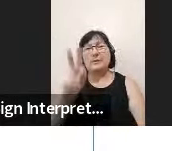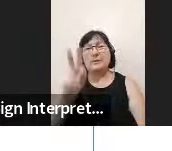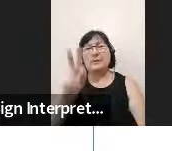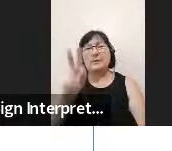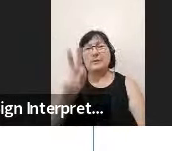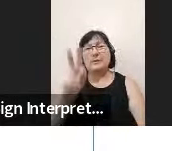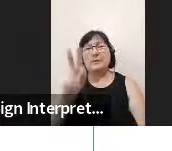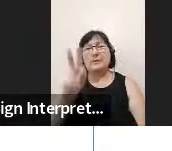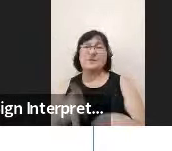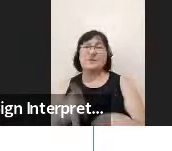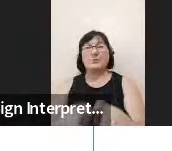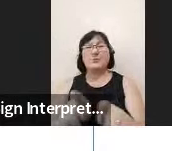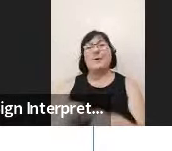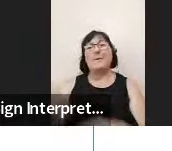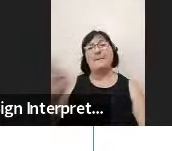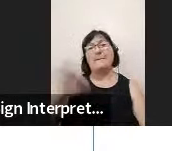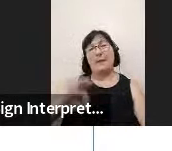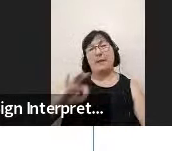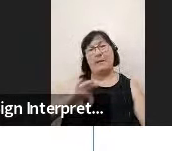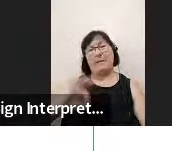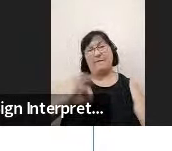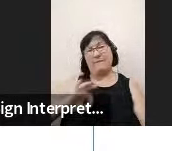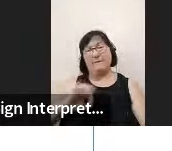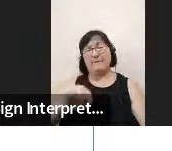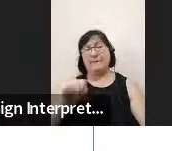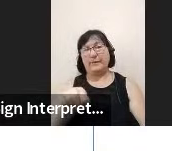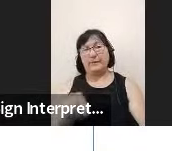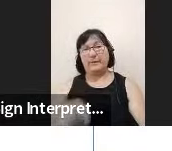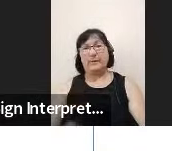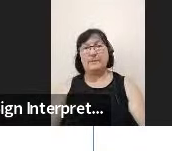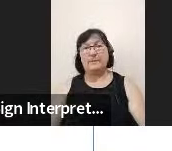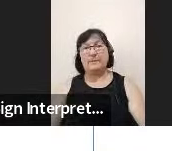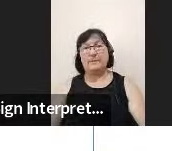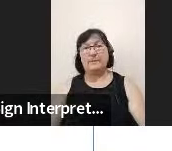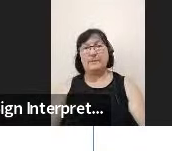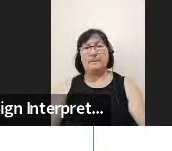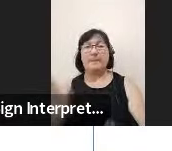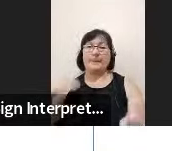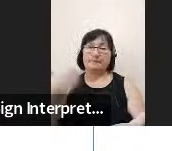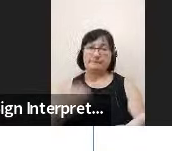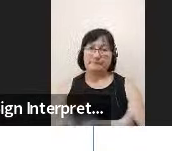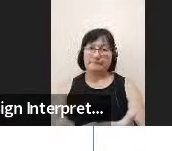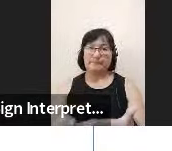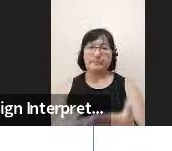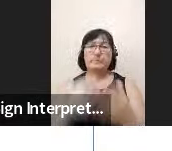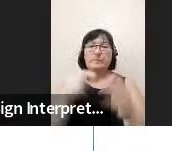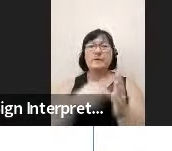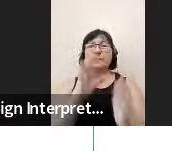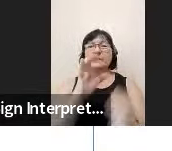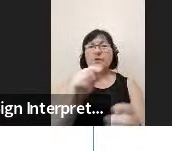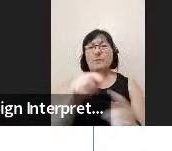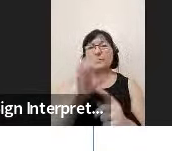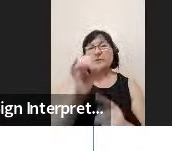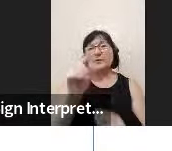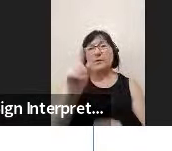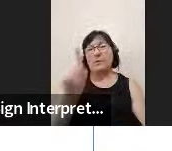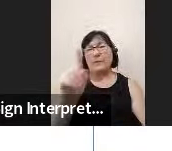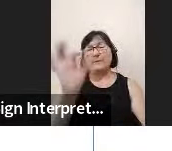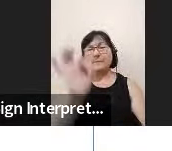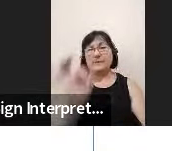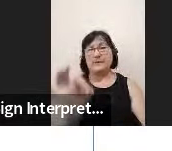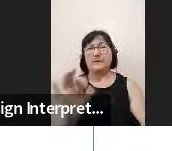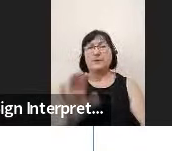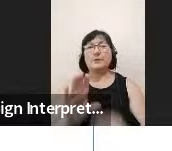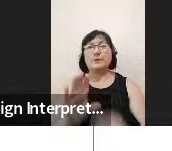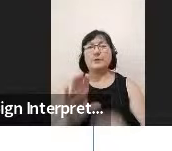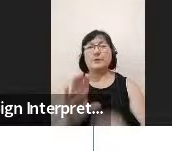traders. To date, we're sitting at 0.01% stops for those that are accredited.